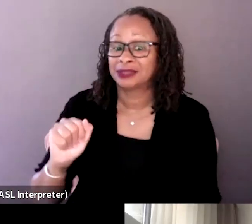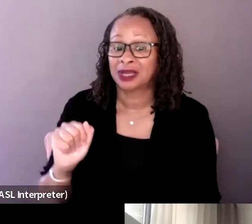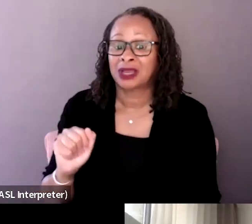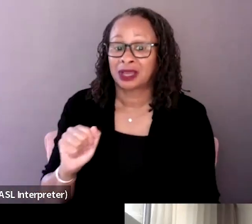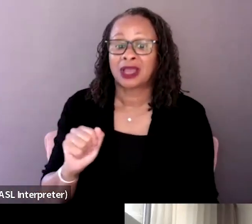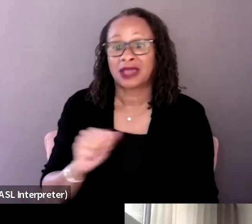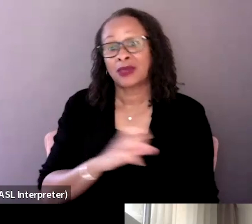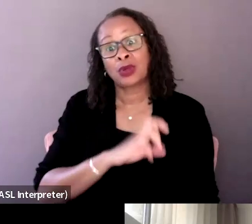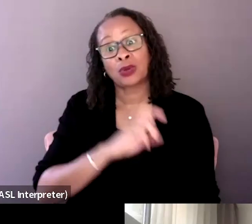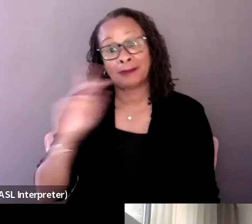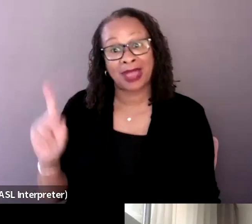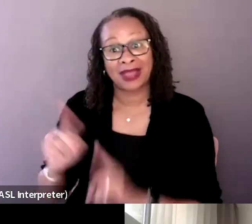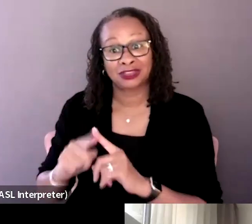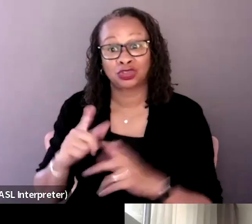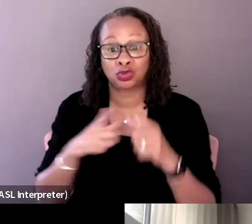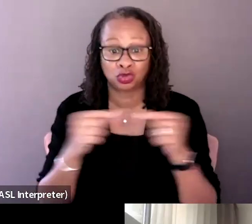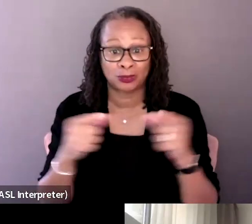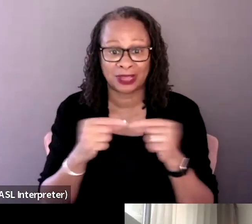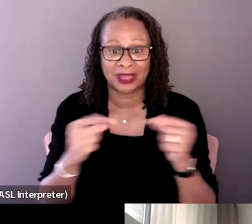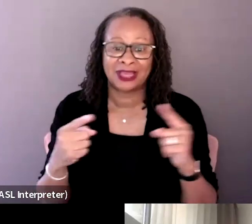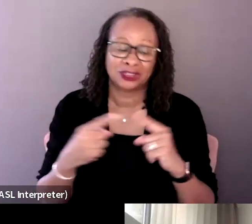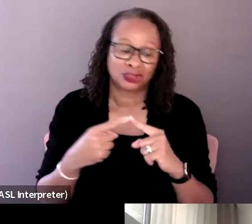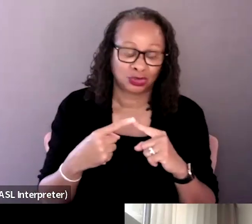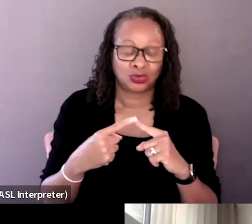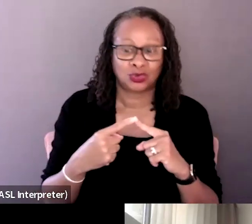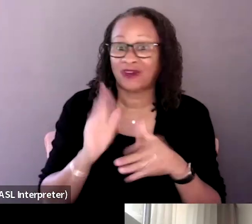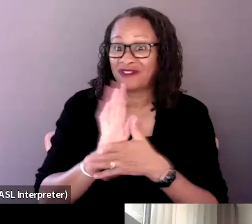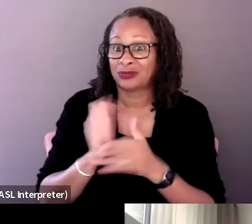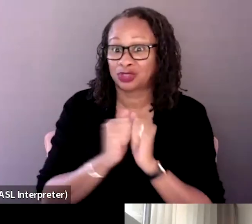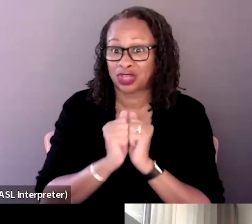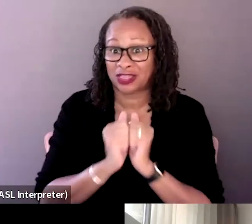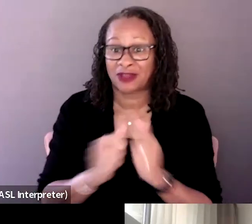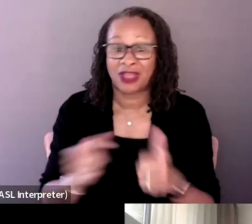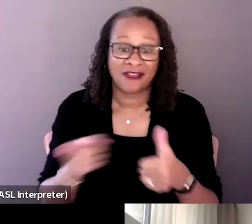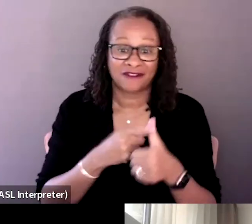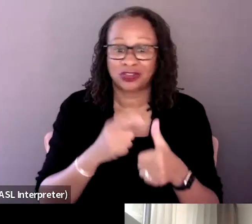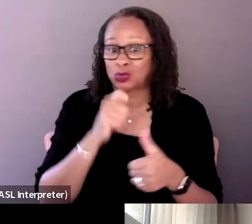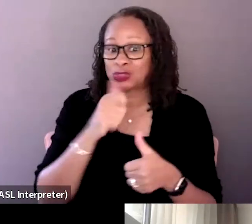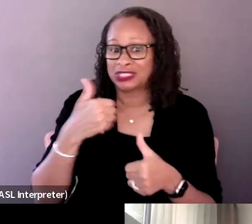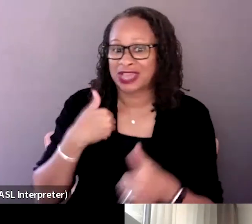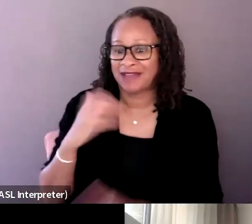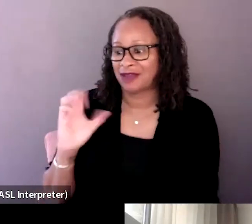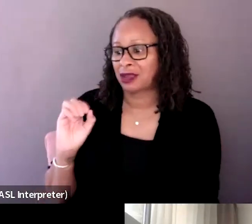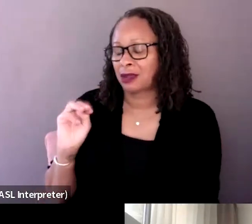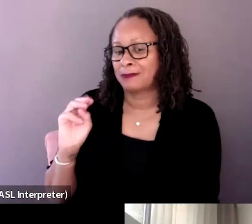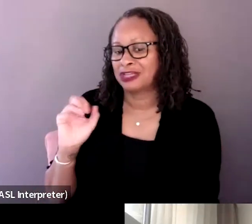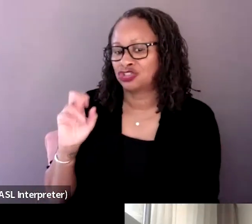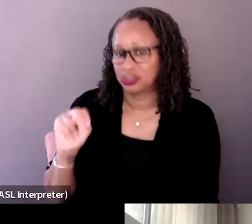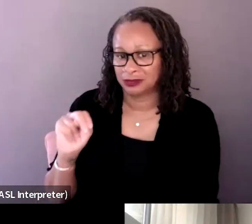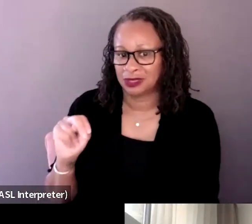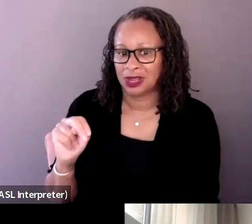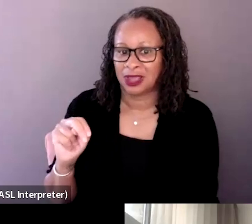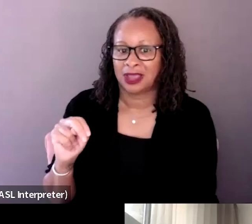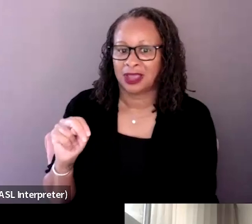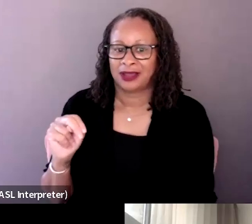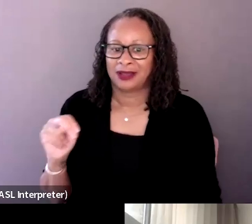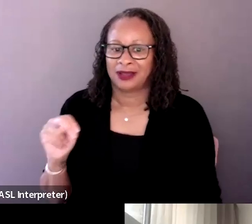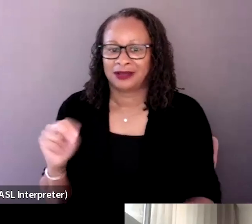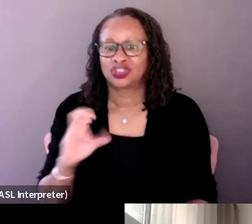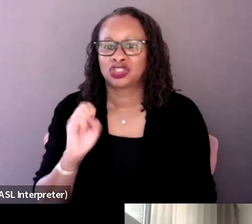film together. But first, we didn't have any commission, so she was literally like being my human